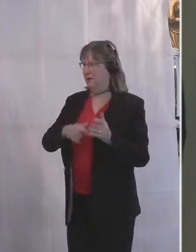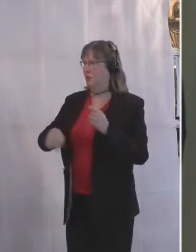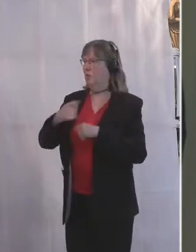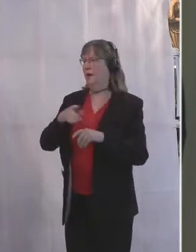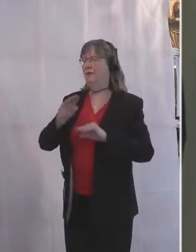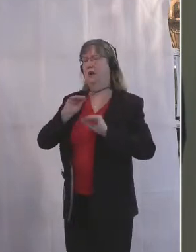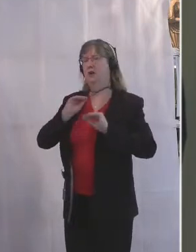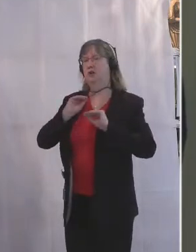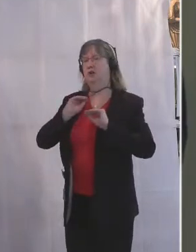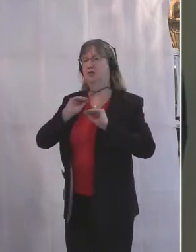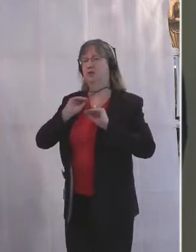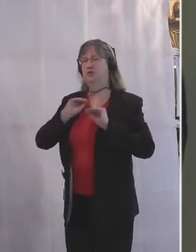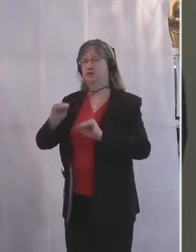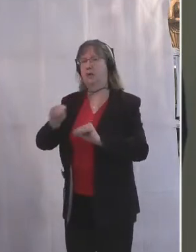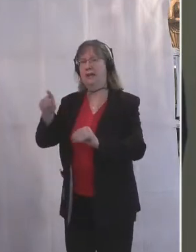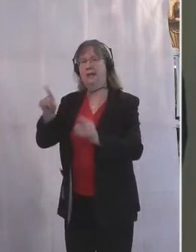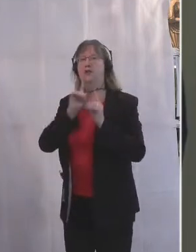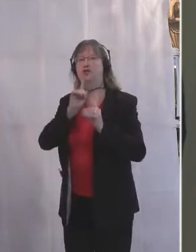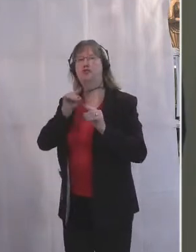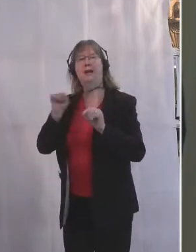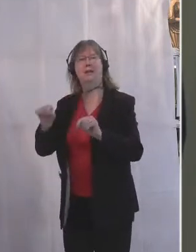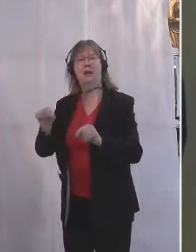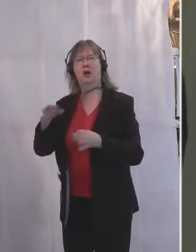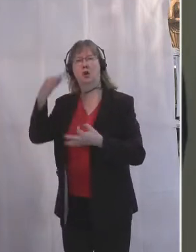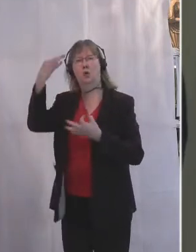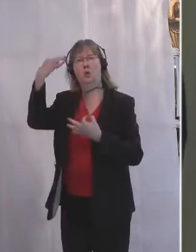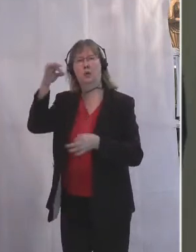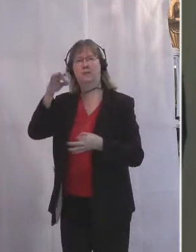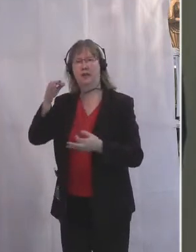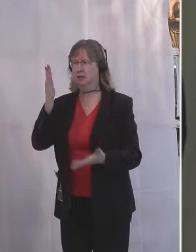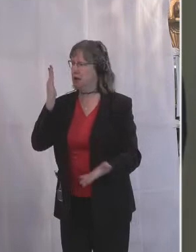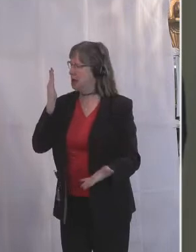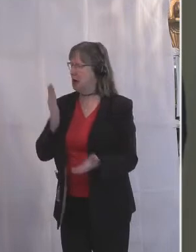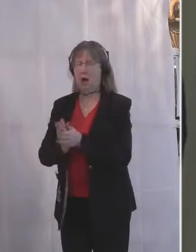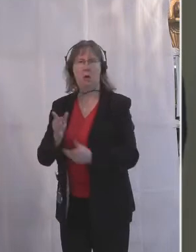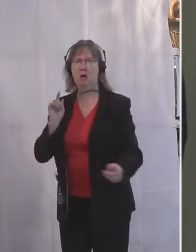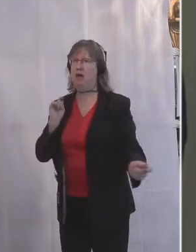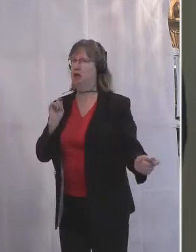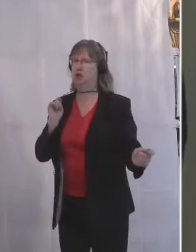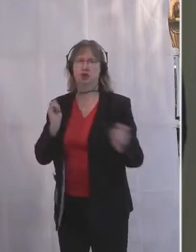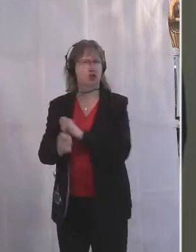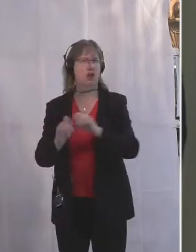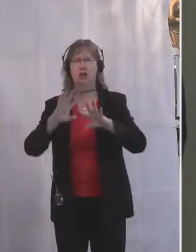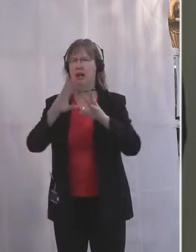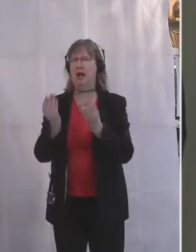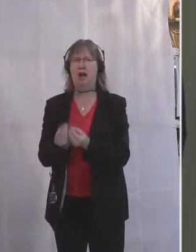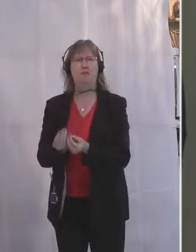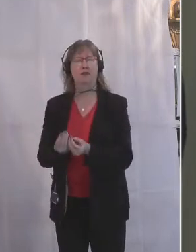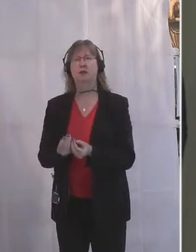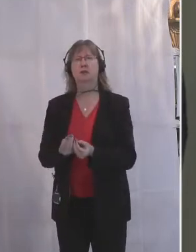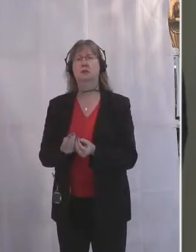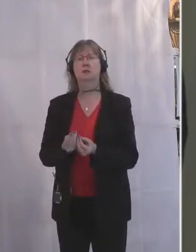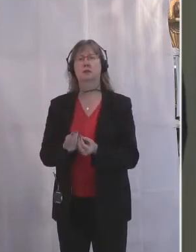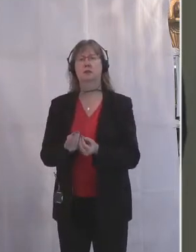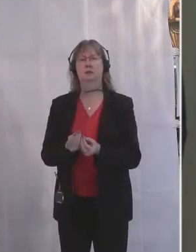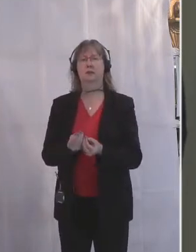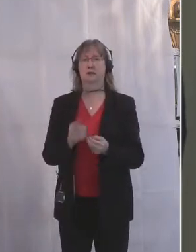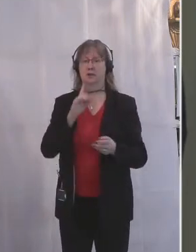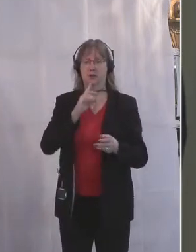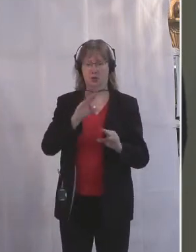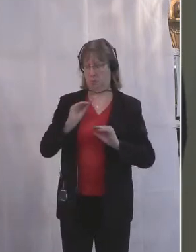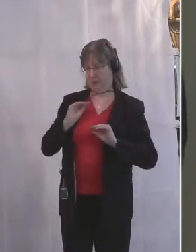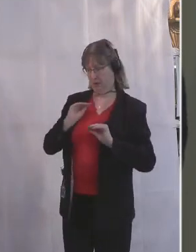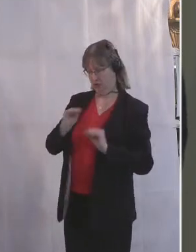trainer qualification that is truly transformational and takes something that is happening everywhere all of the time,